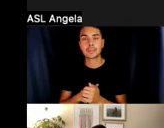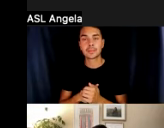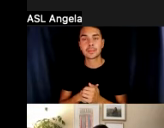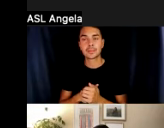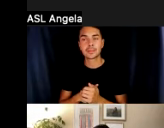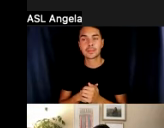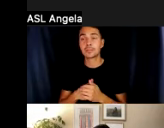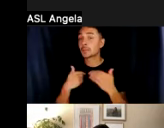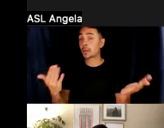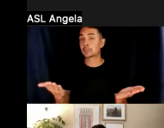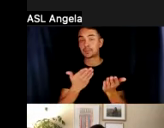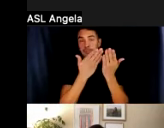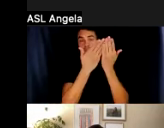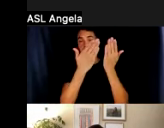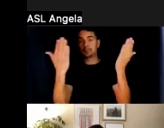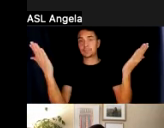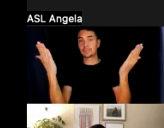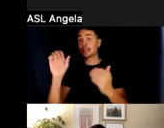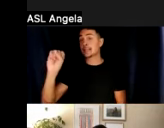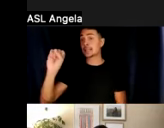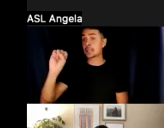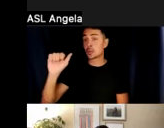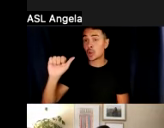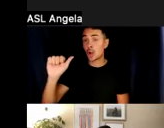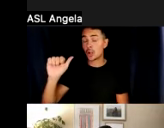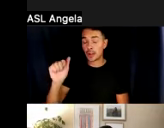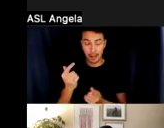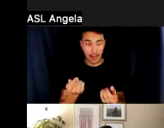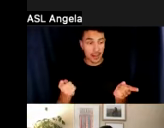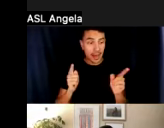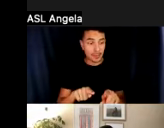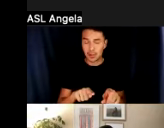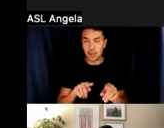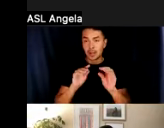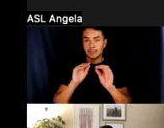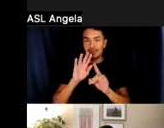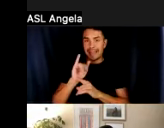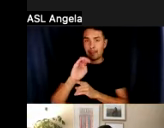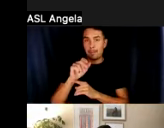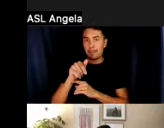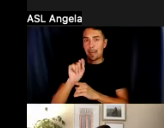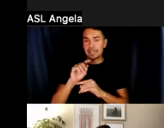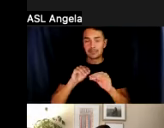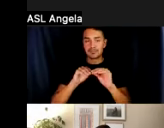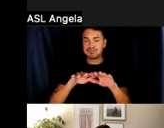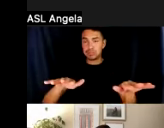All right, so the impact of sexual assault definitely varies depending on